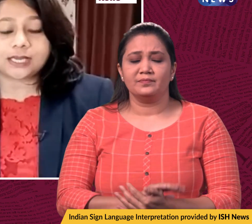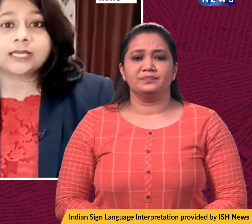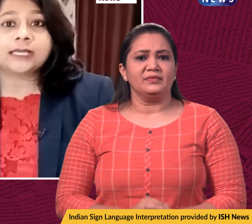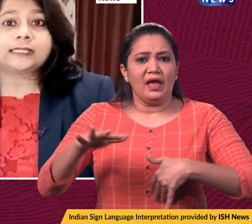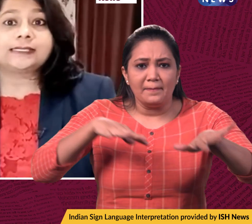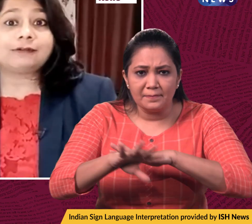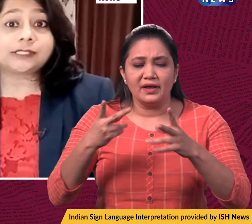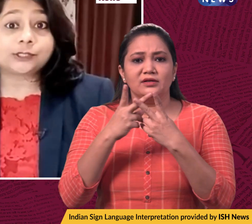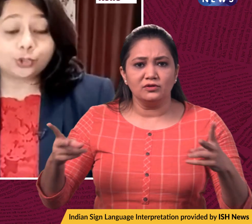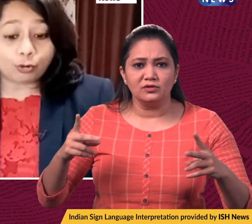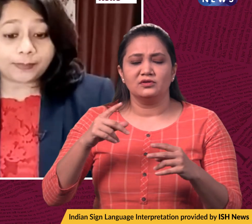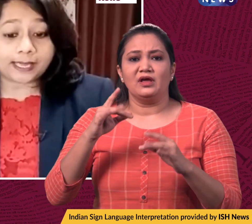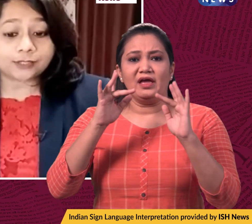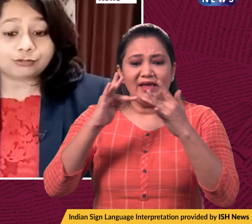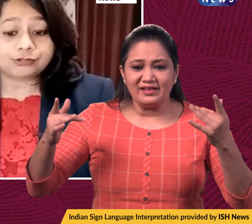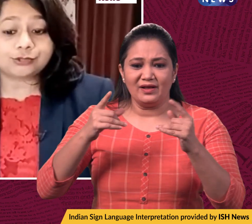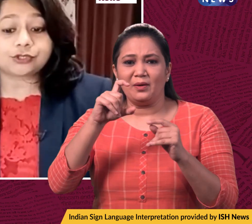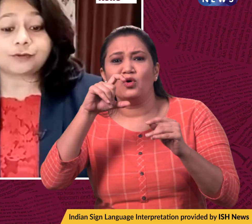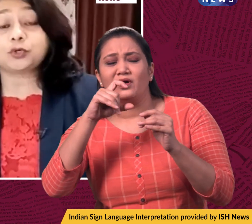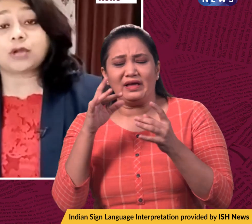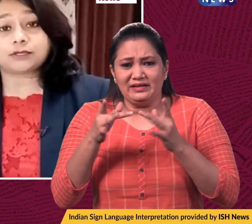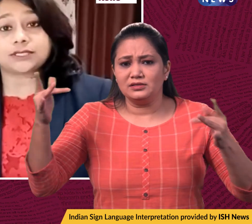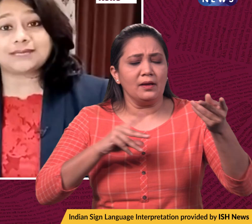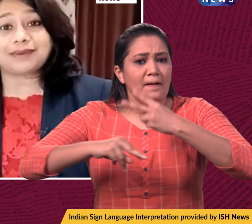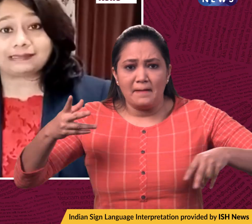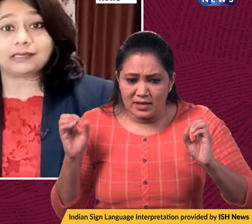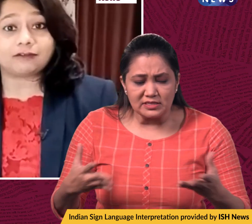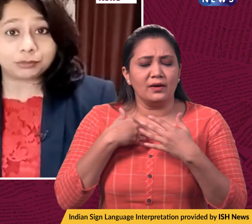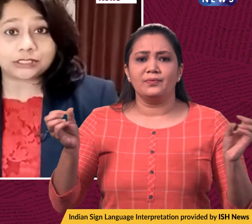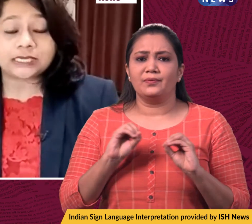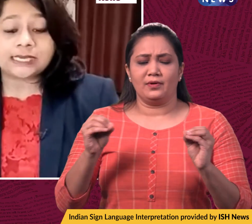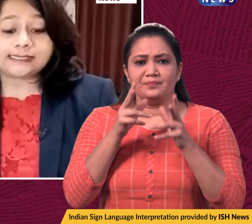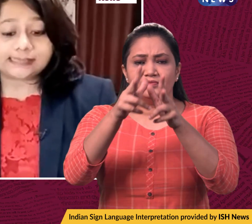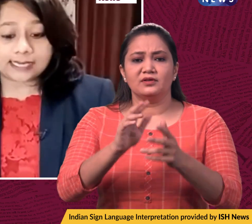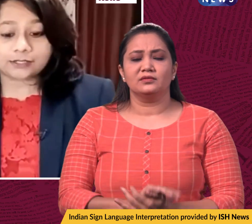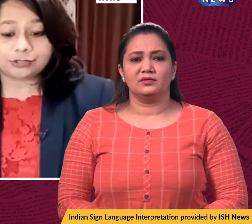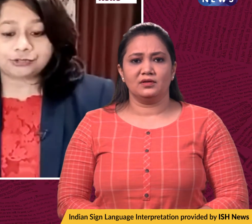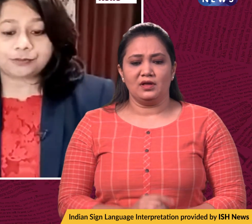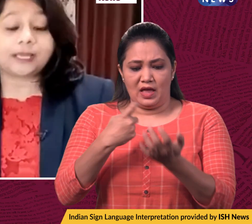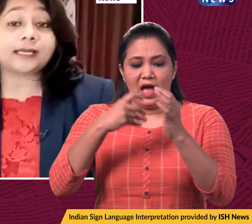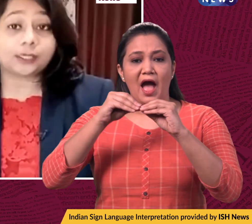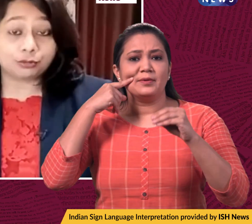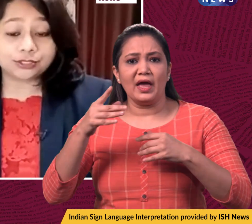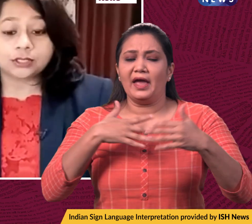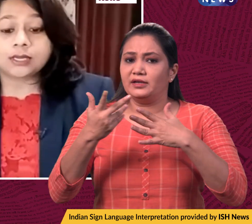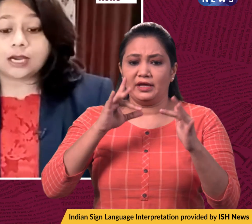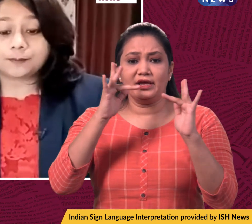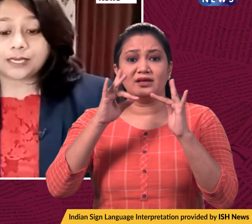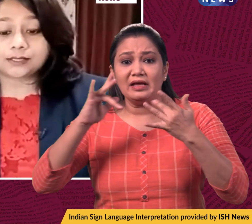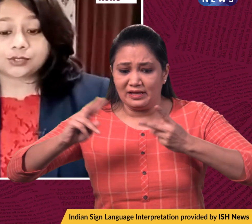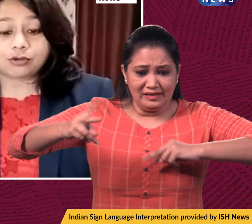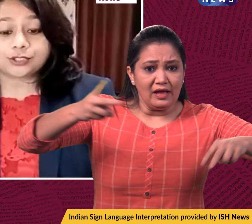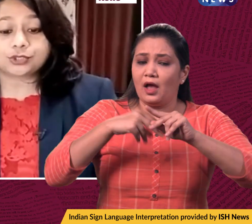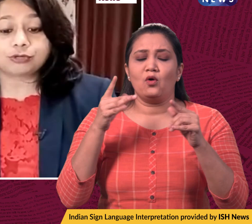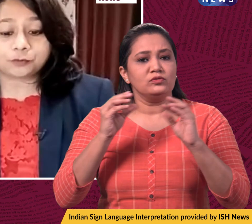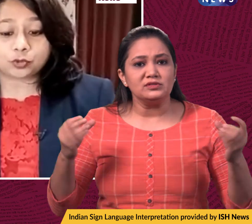as of today that there is no plan to introduce cryptocurrency by the government. He said in a written reply, and I quote,